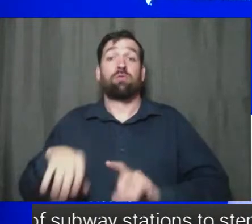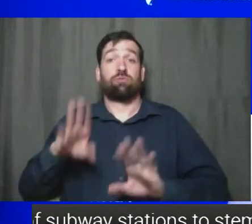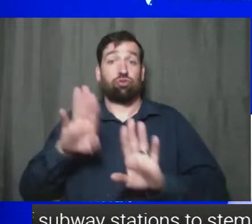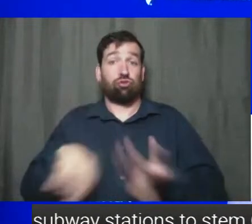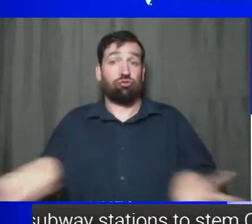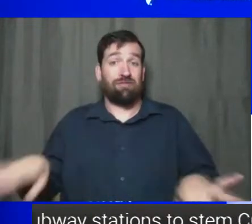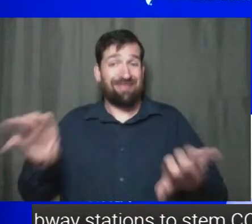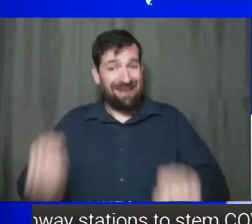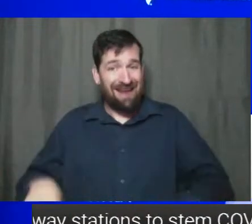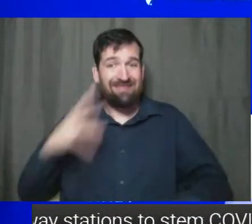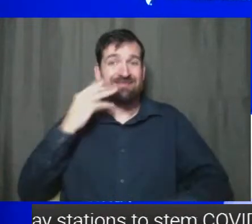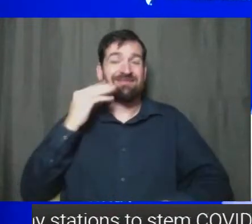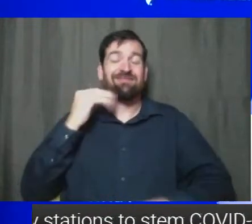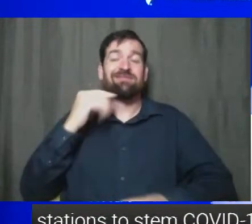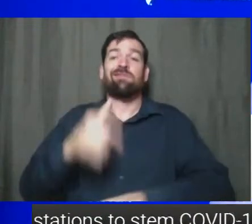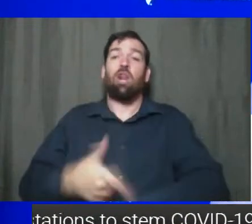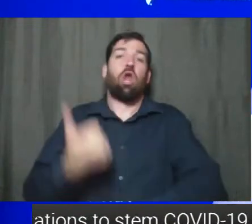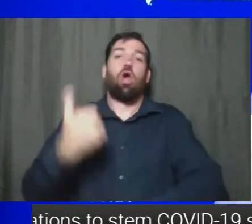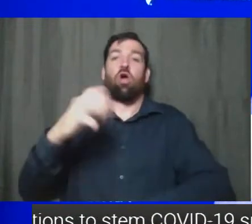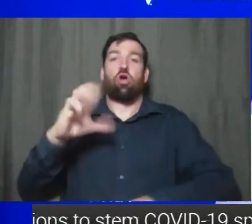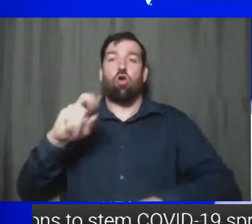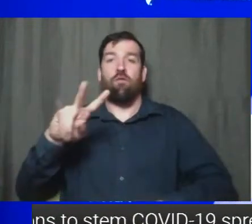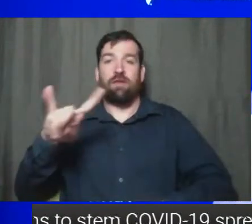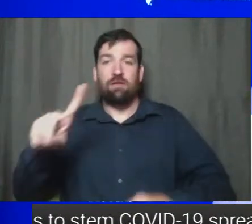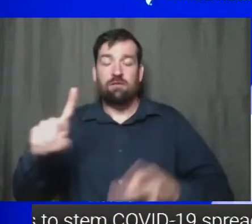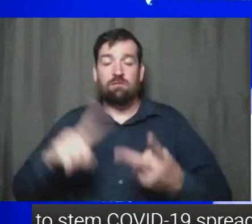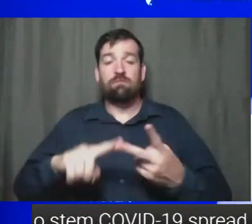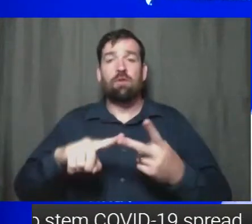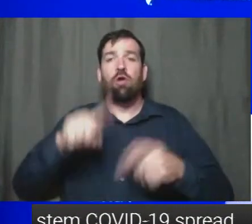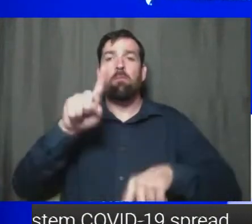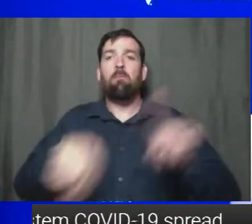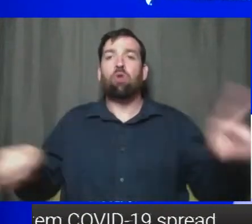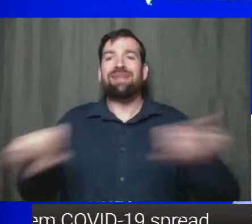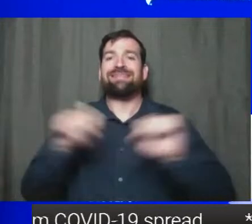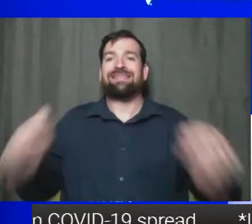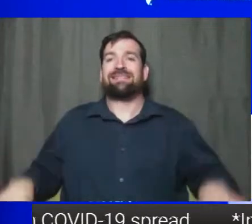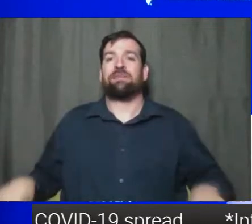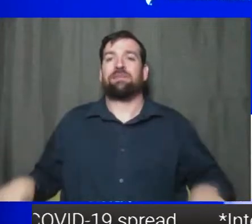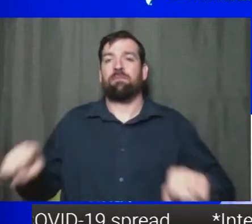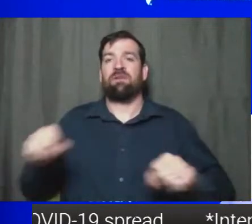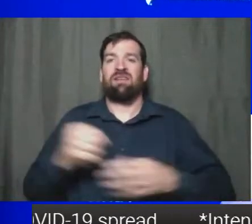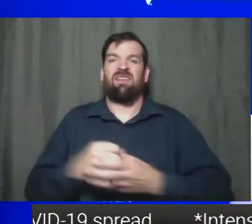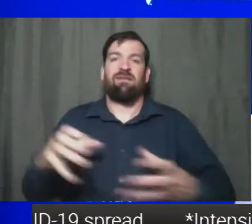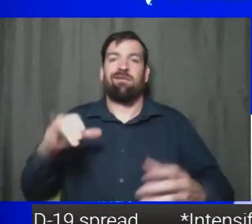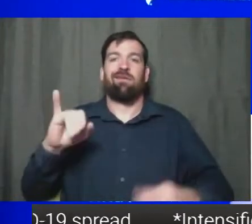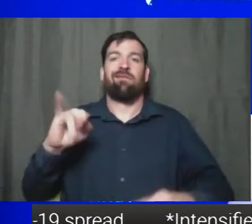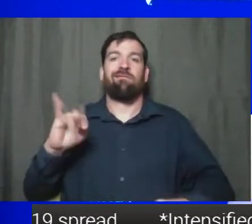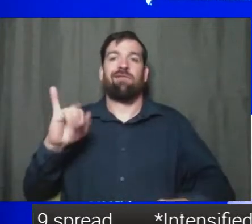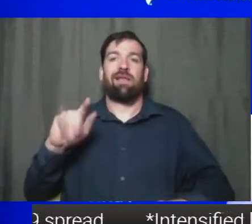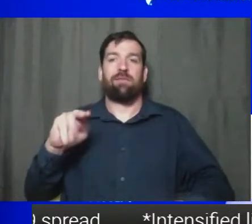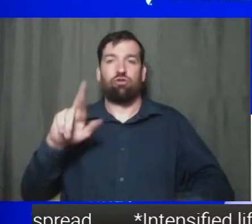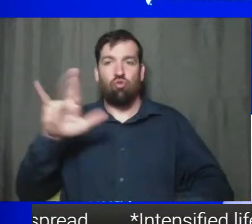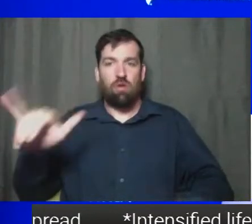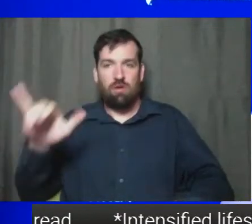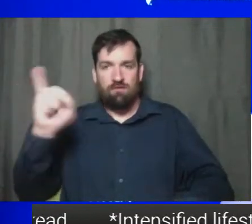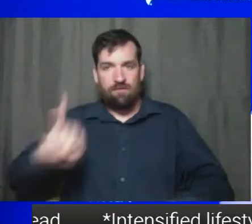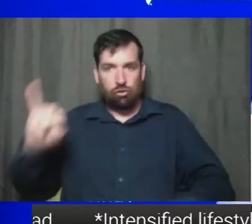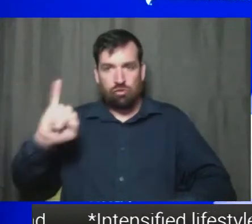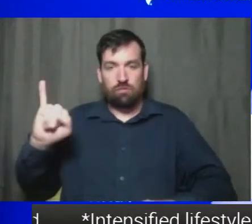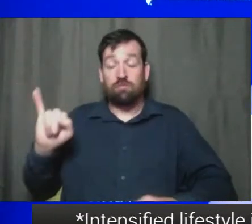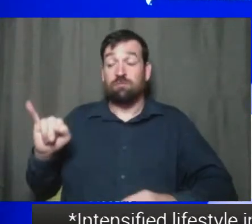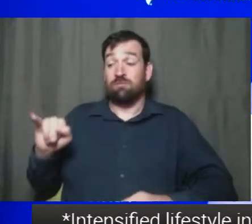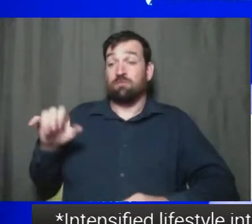get multi-system inflammatory disorder. We certainly know that for adults, vaccination seems to reduce your risk of long COVID by about